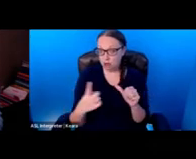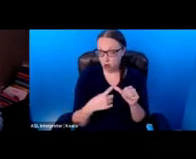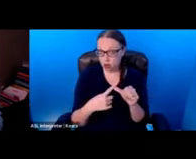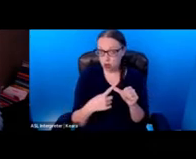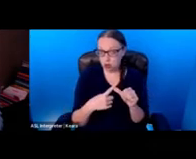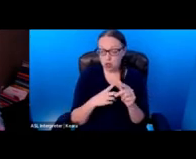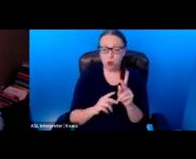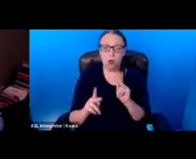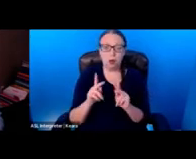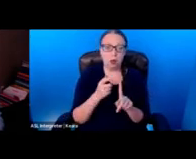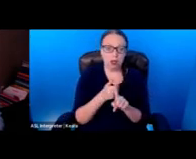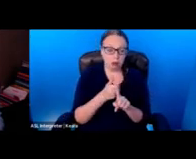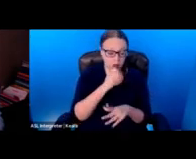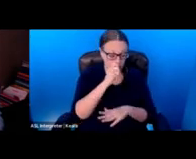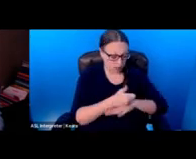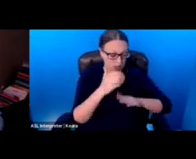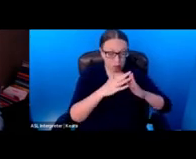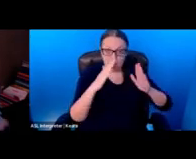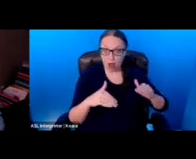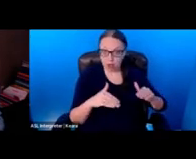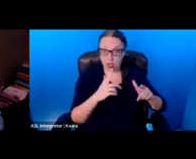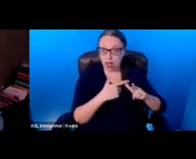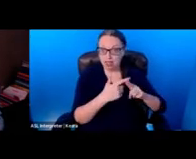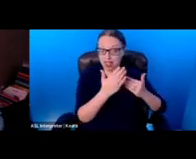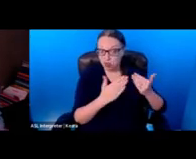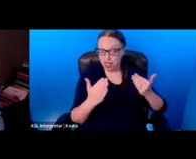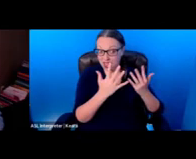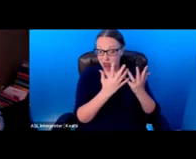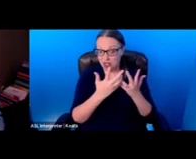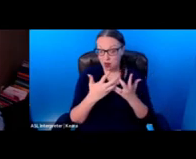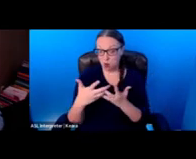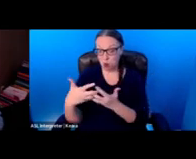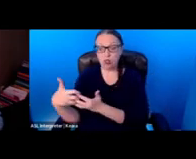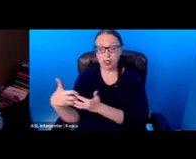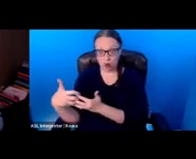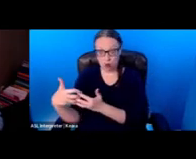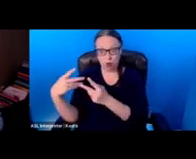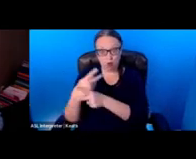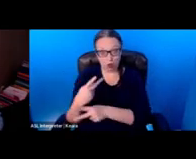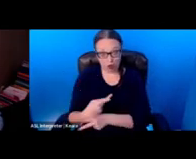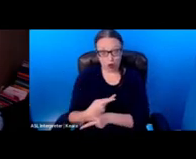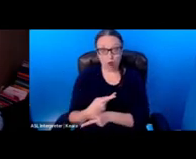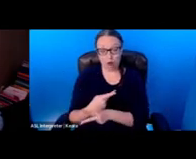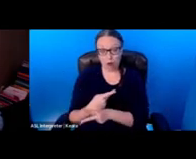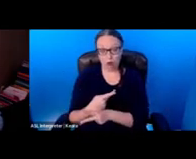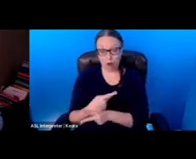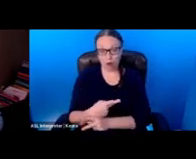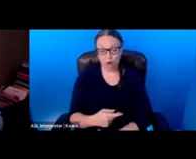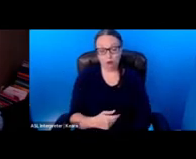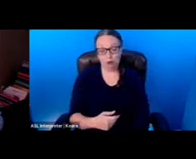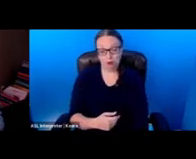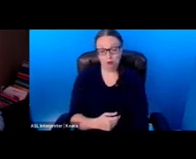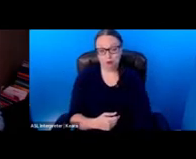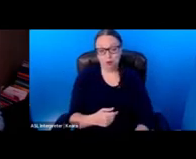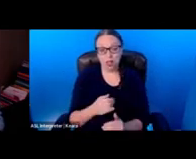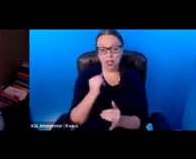people, you get set up with housing and then everything else in your life sort of you figure out and it kind of falls into place. And